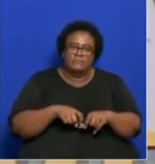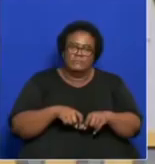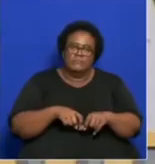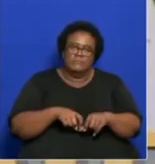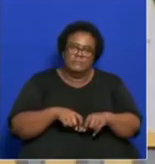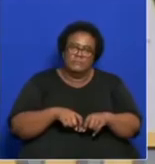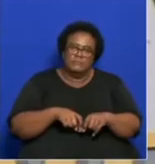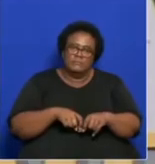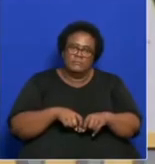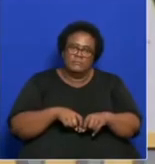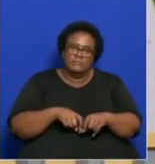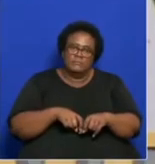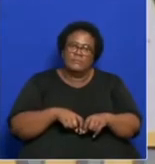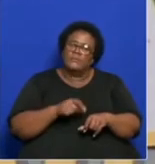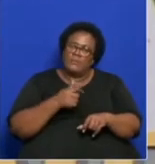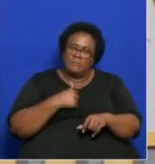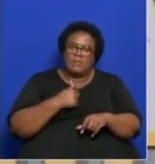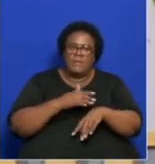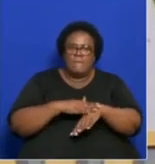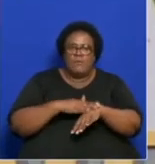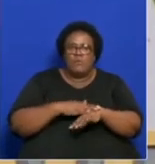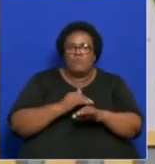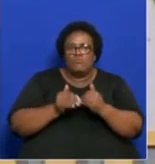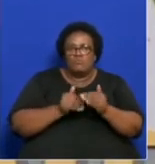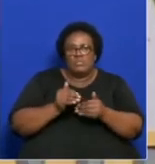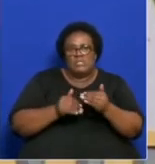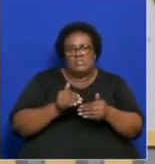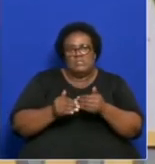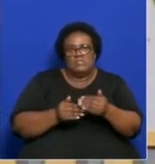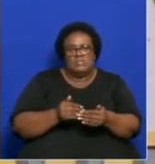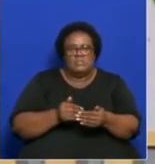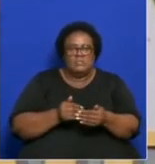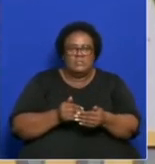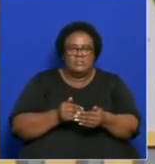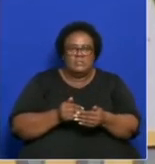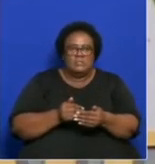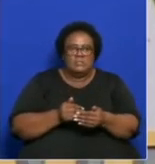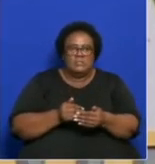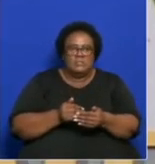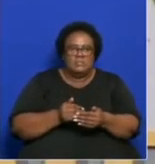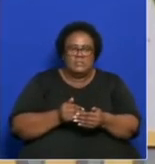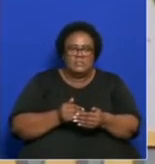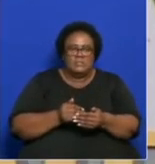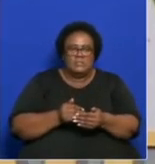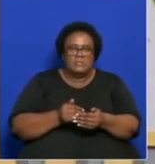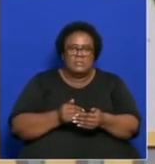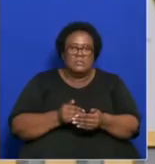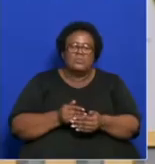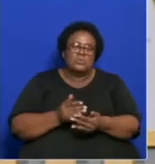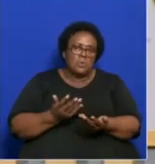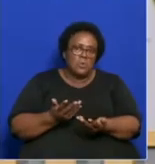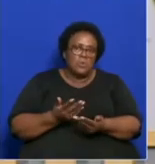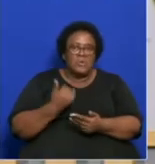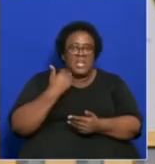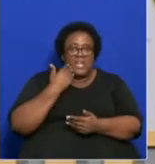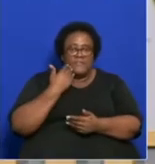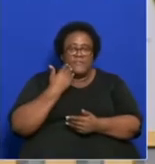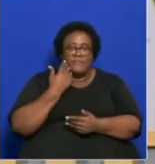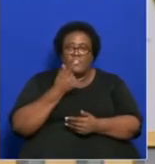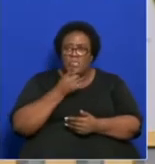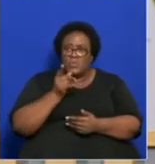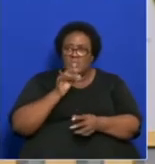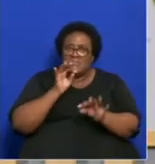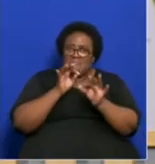process them further to be handled at a later stage. So if those specific invoices,